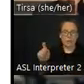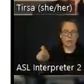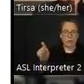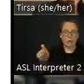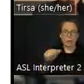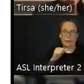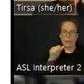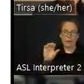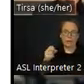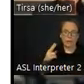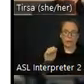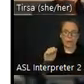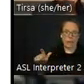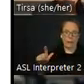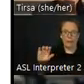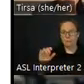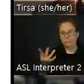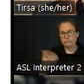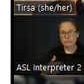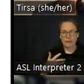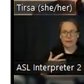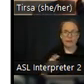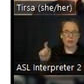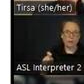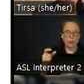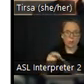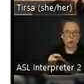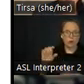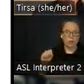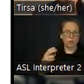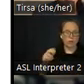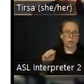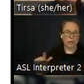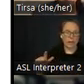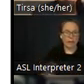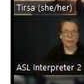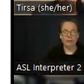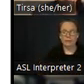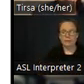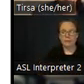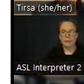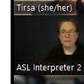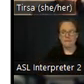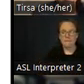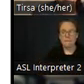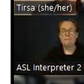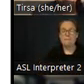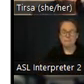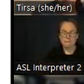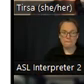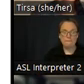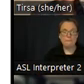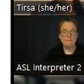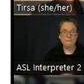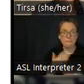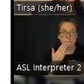is noted for weeks now. I think that's technically a shall, but so be it. Thank you. Do we